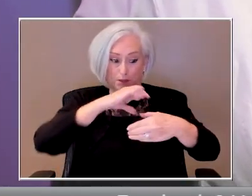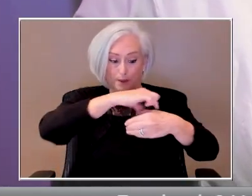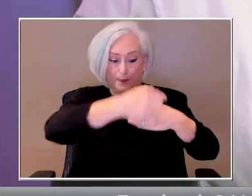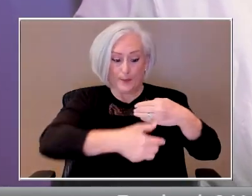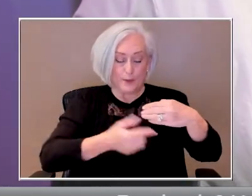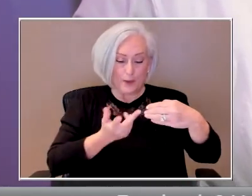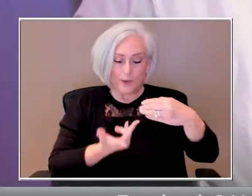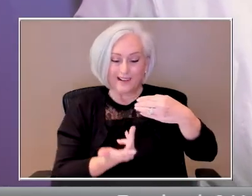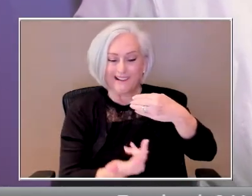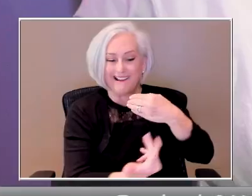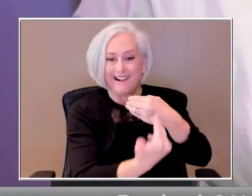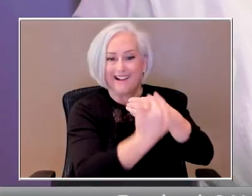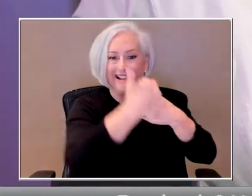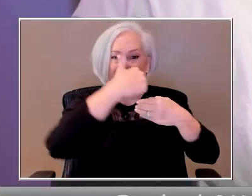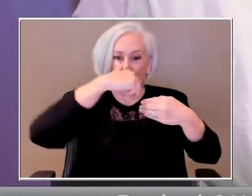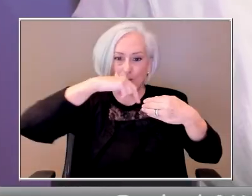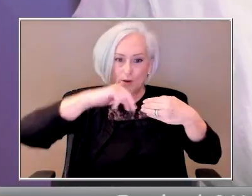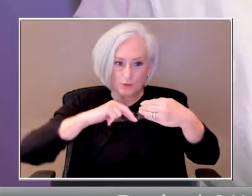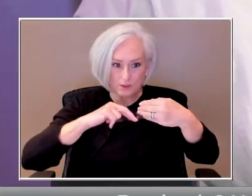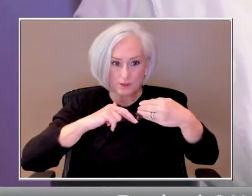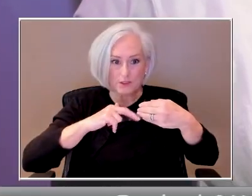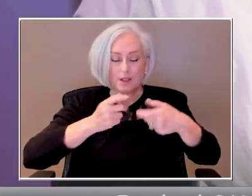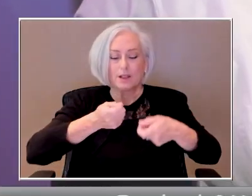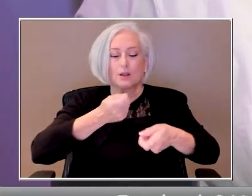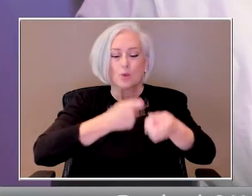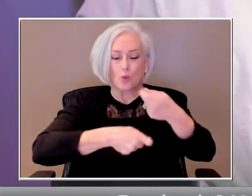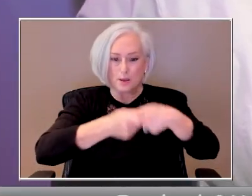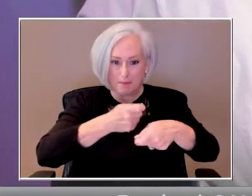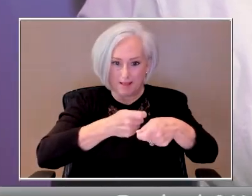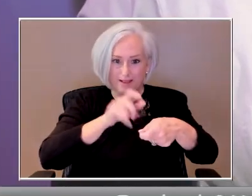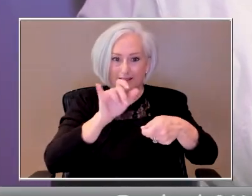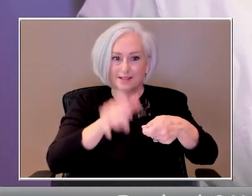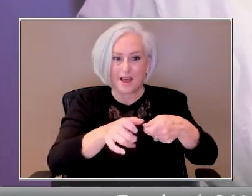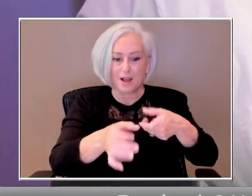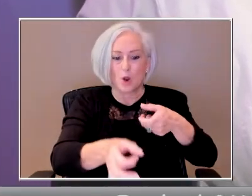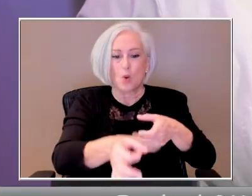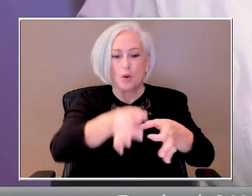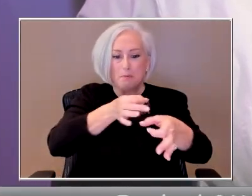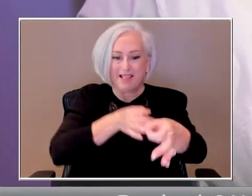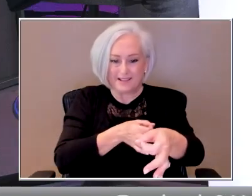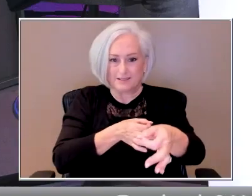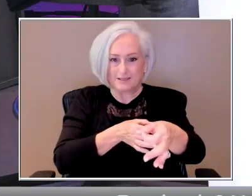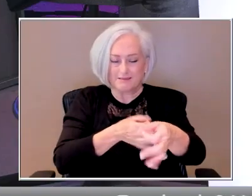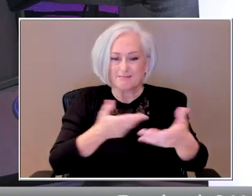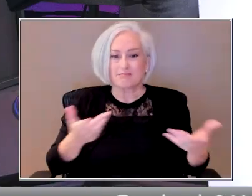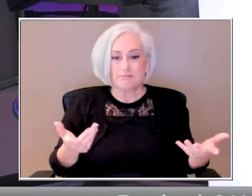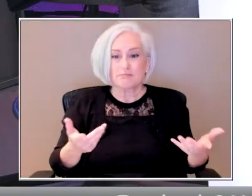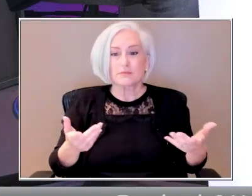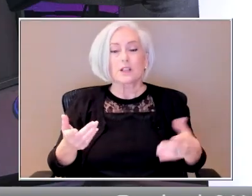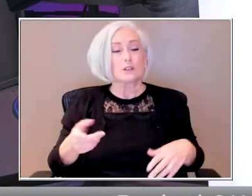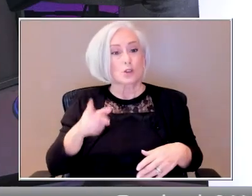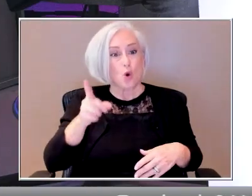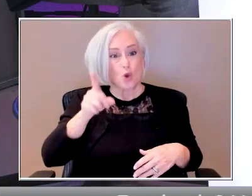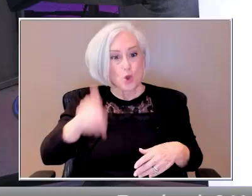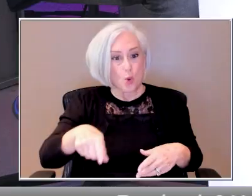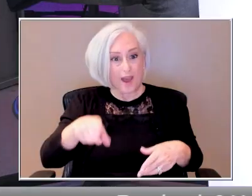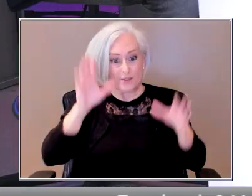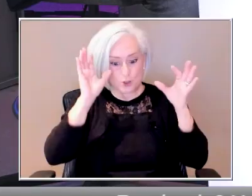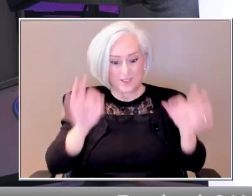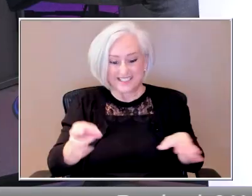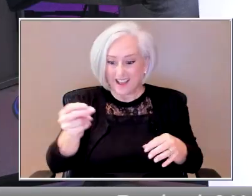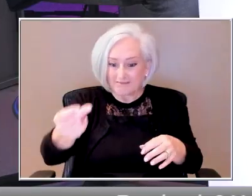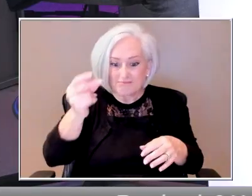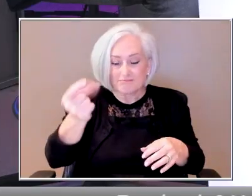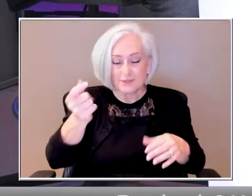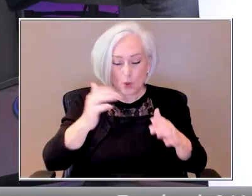left ventricle and that tissue there. And you're just having to decide this all in the moment once you get in there. Exactly.